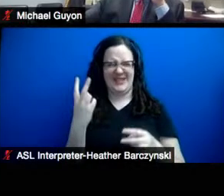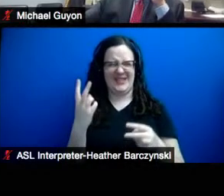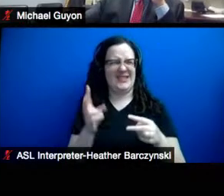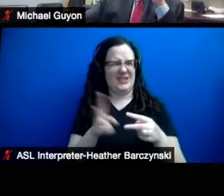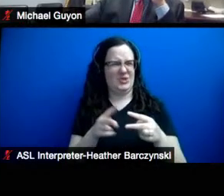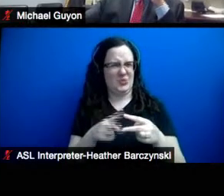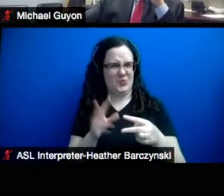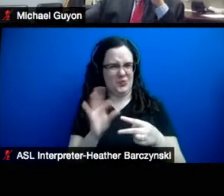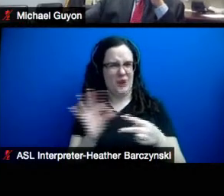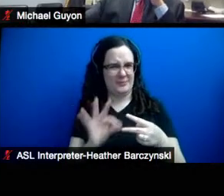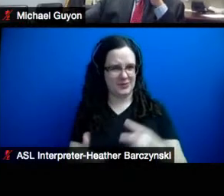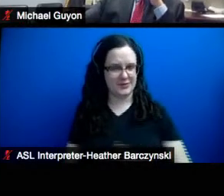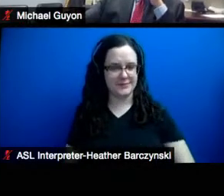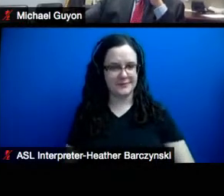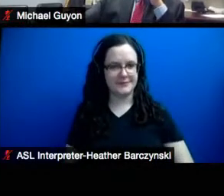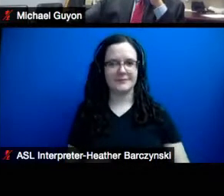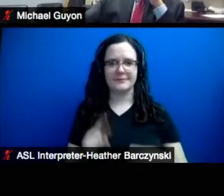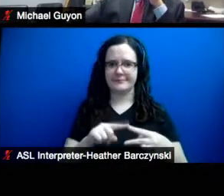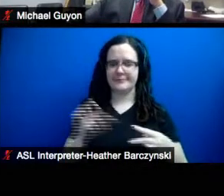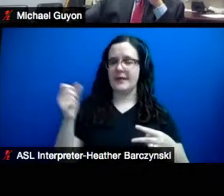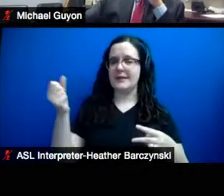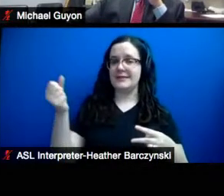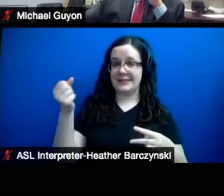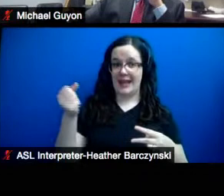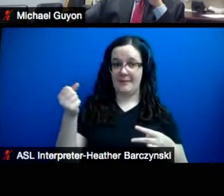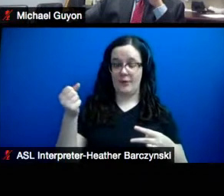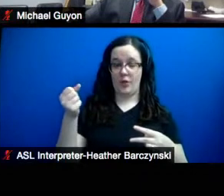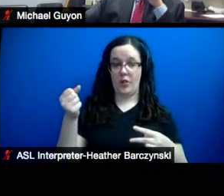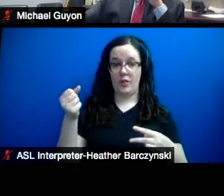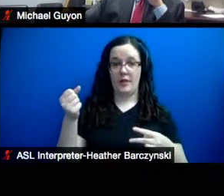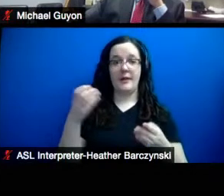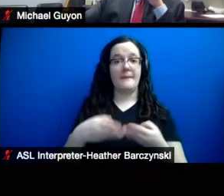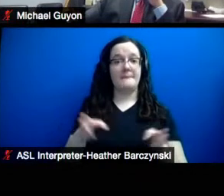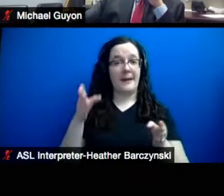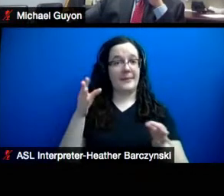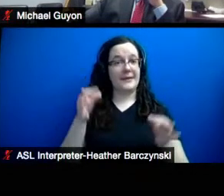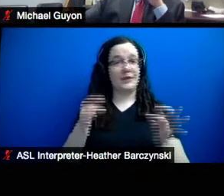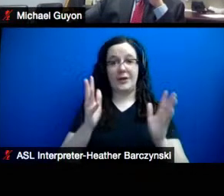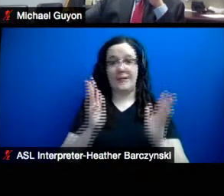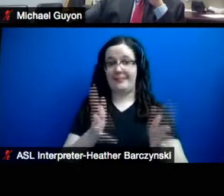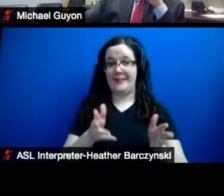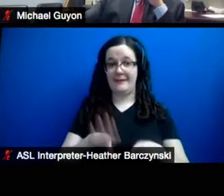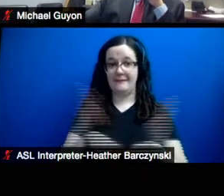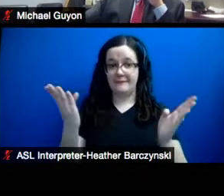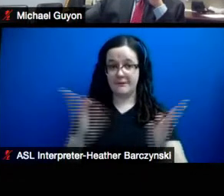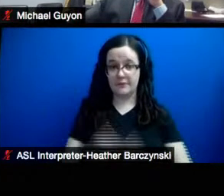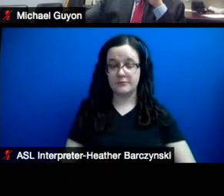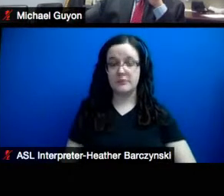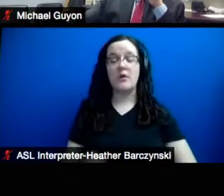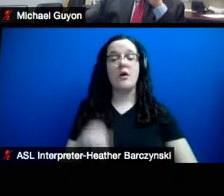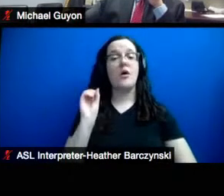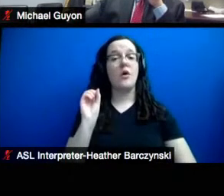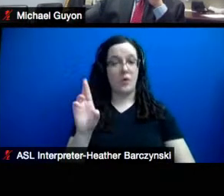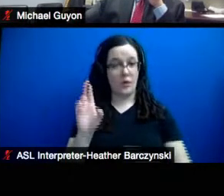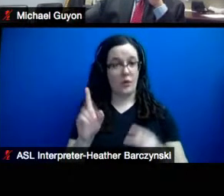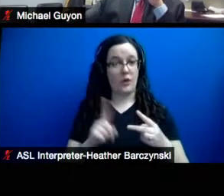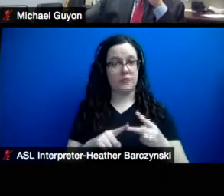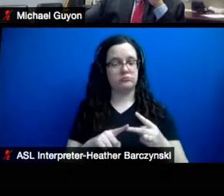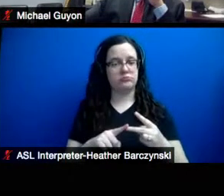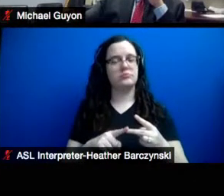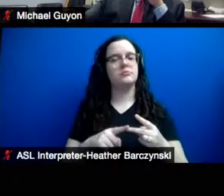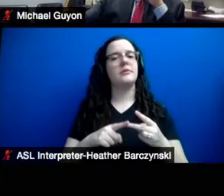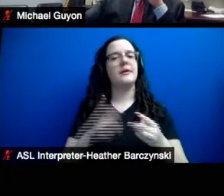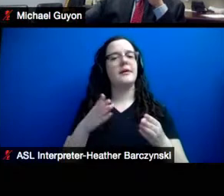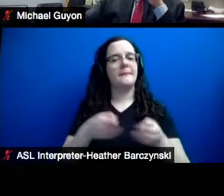is tabling it, leaving the public hearing open, or closing the public